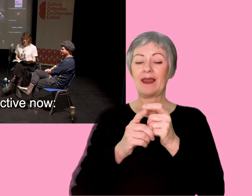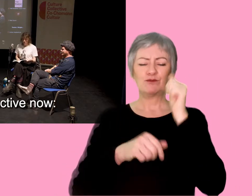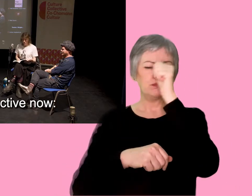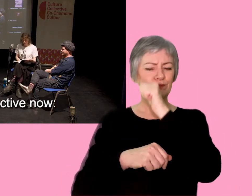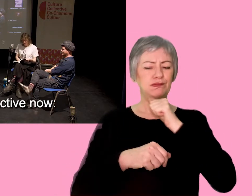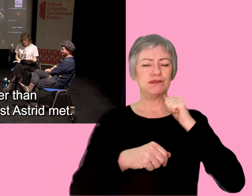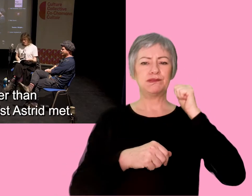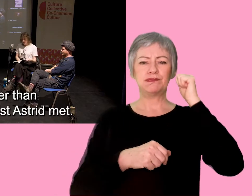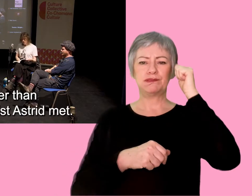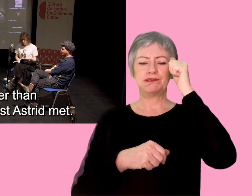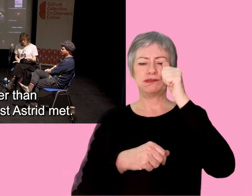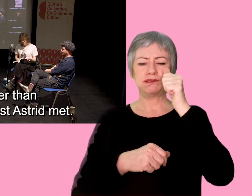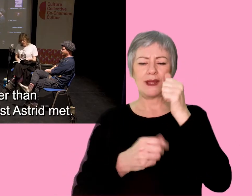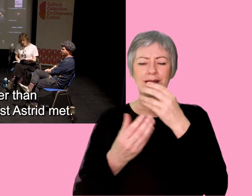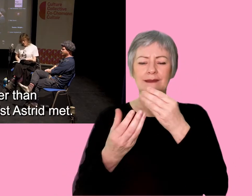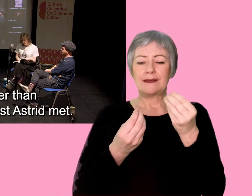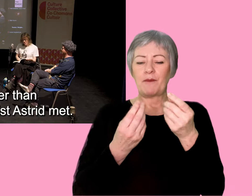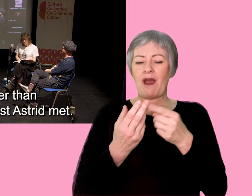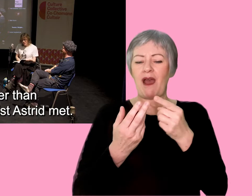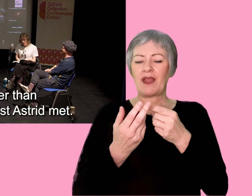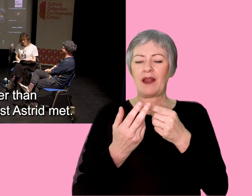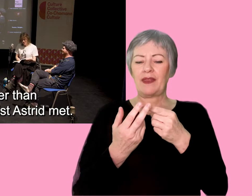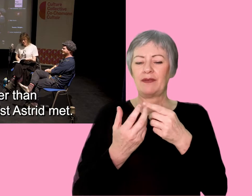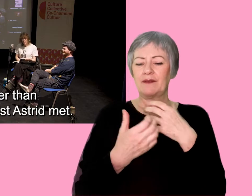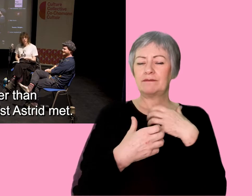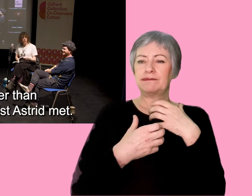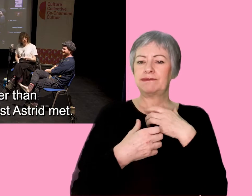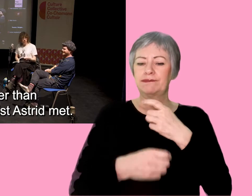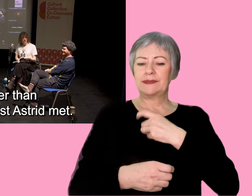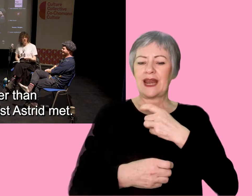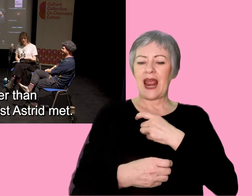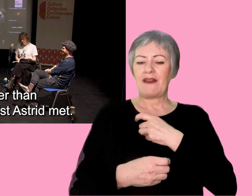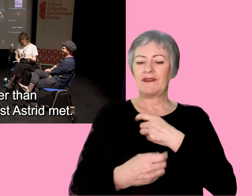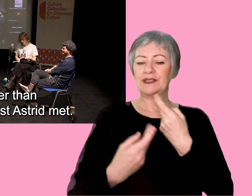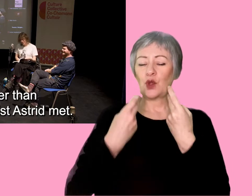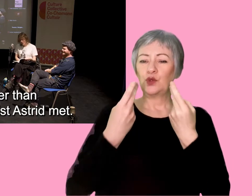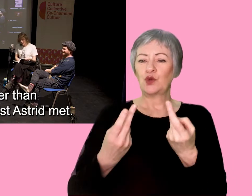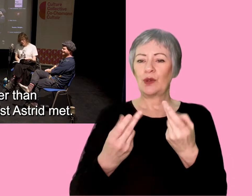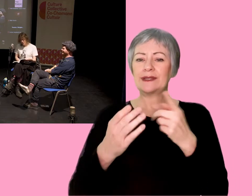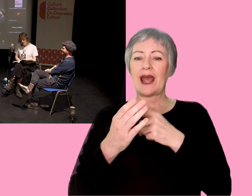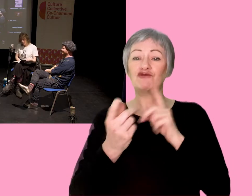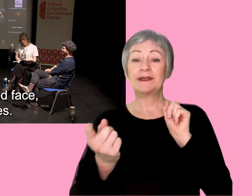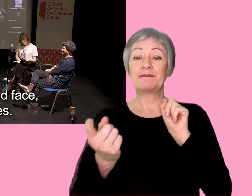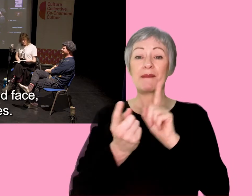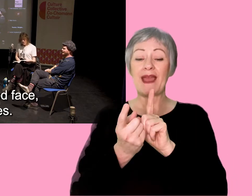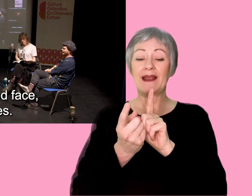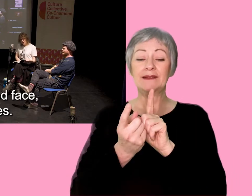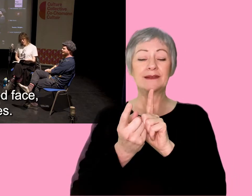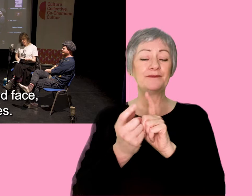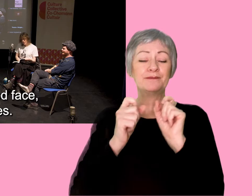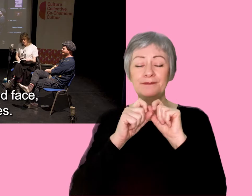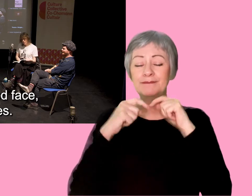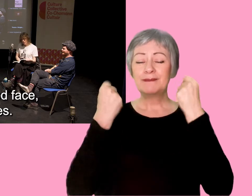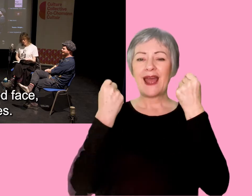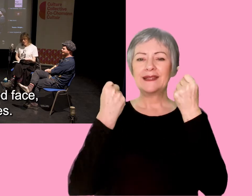winsome now. She's something other as the scar thing our tourist Astrid met. A smile